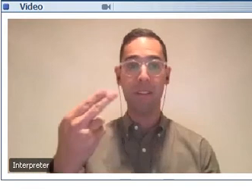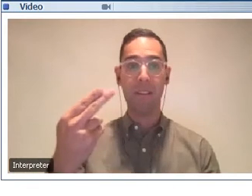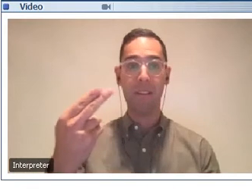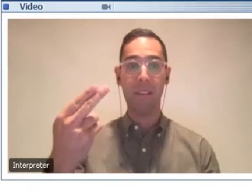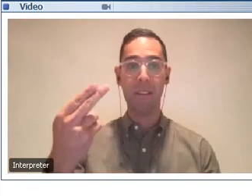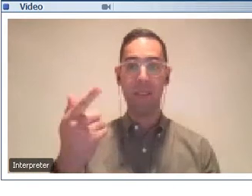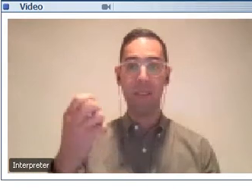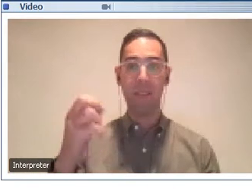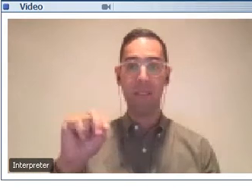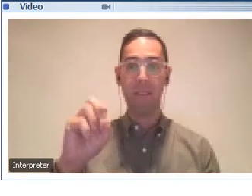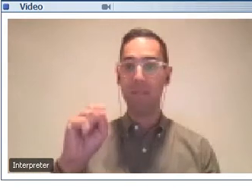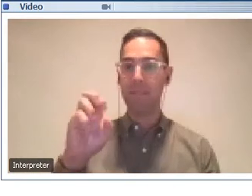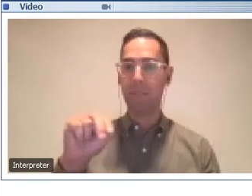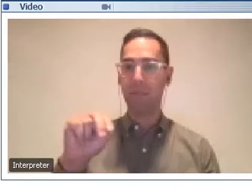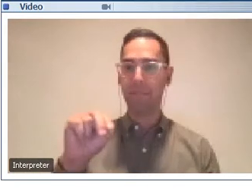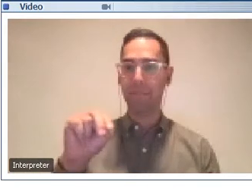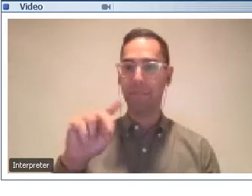the Disability